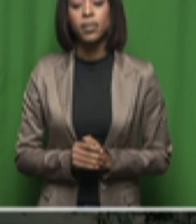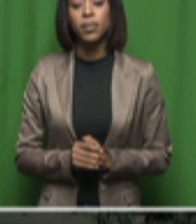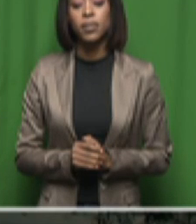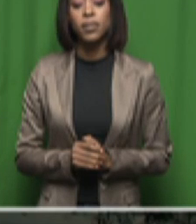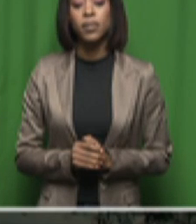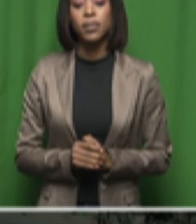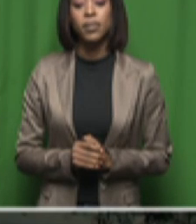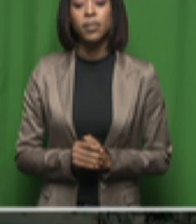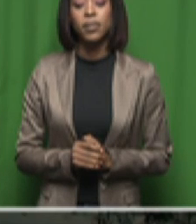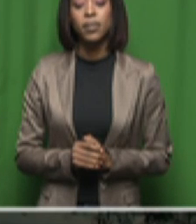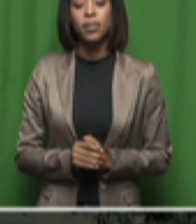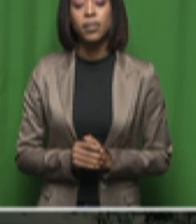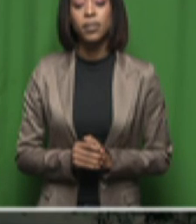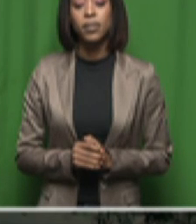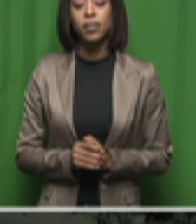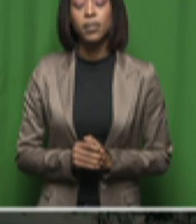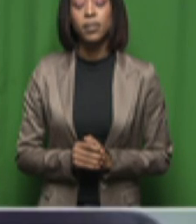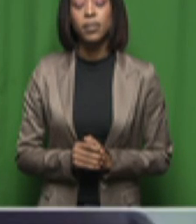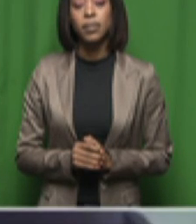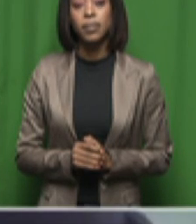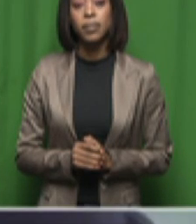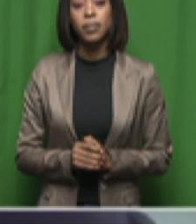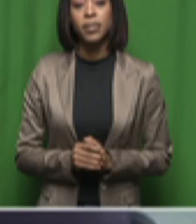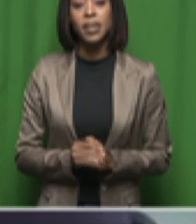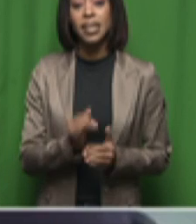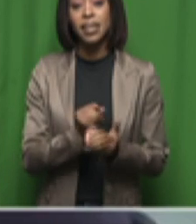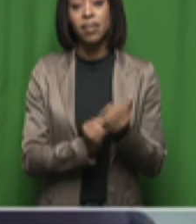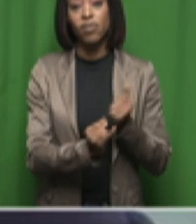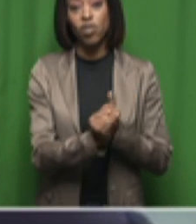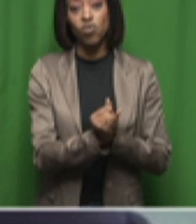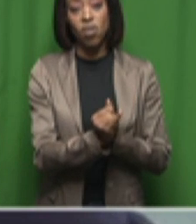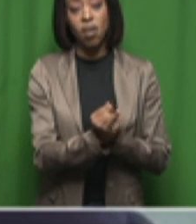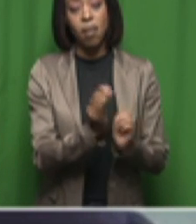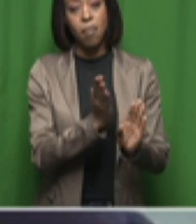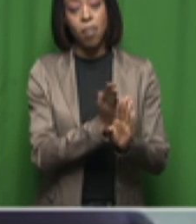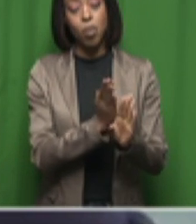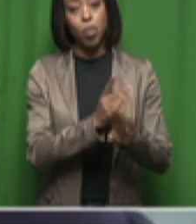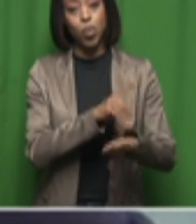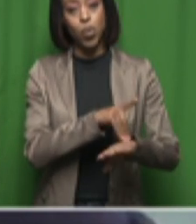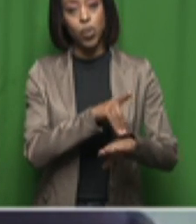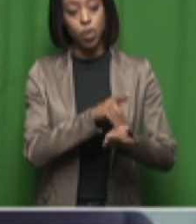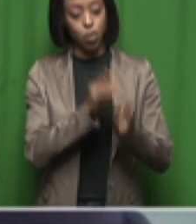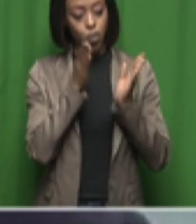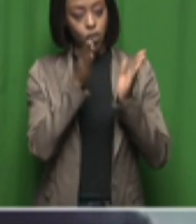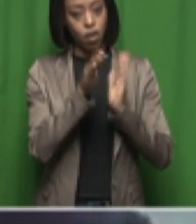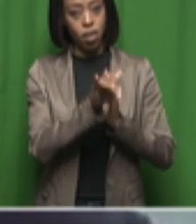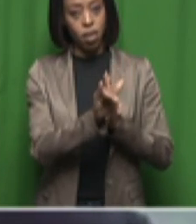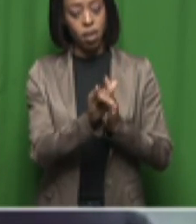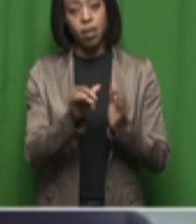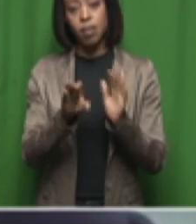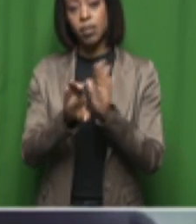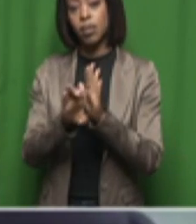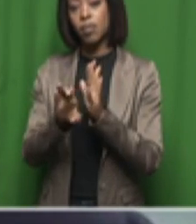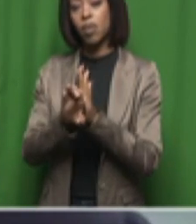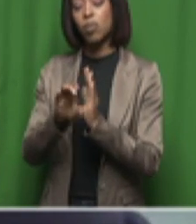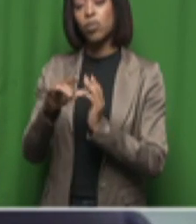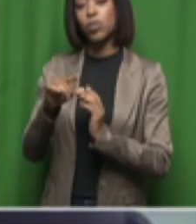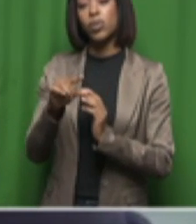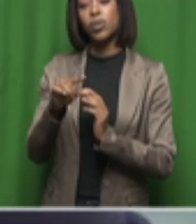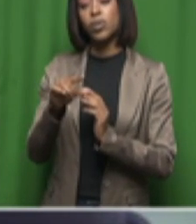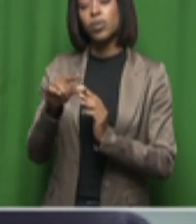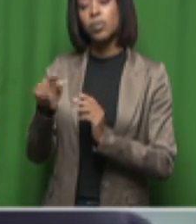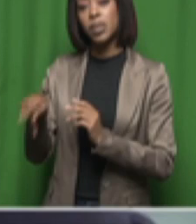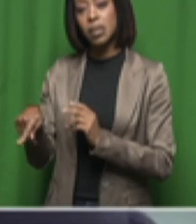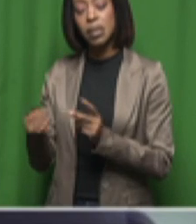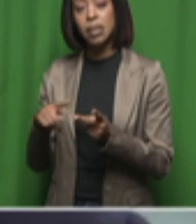So in essence, we are looking at the individual private medical practitioners, from your general practitioners to